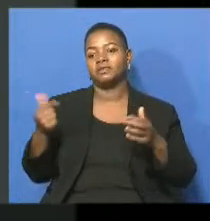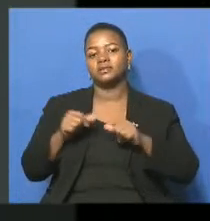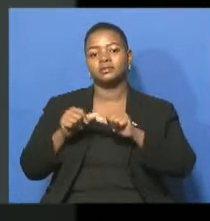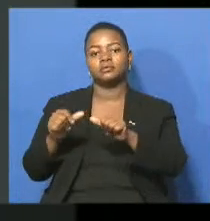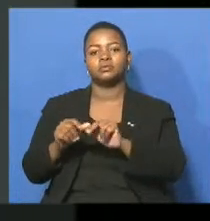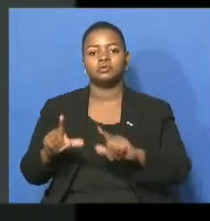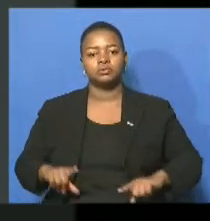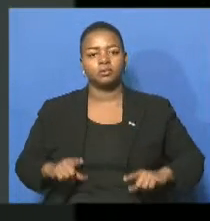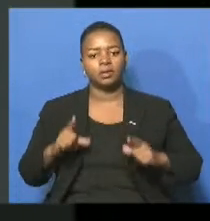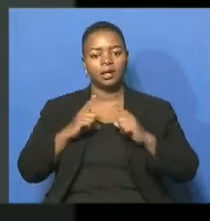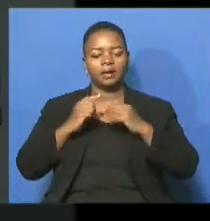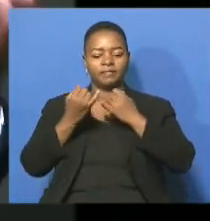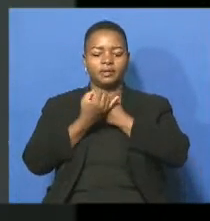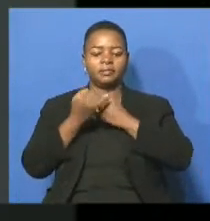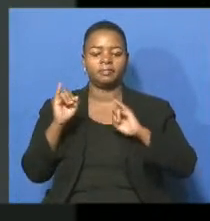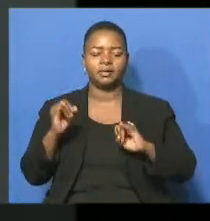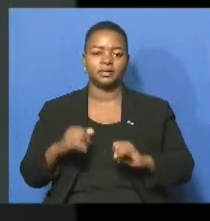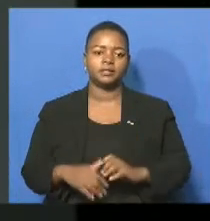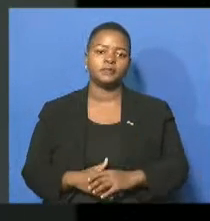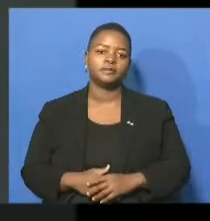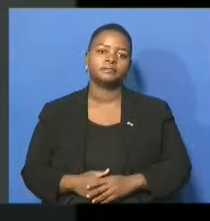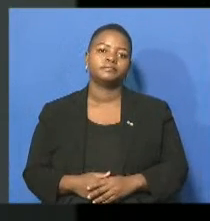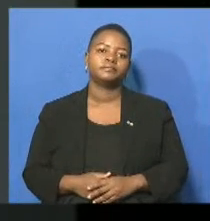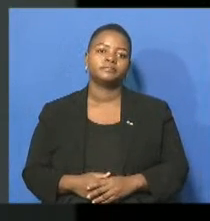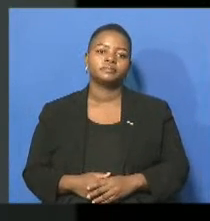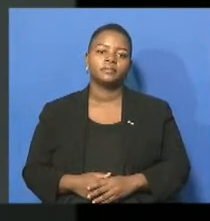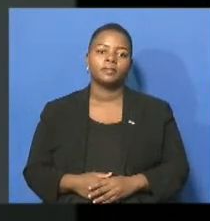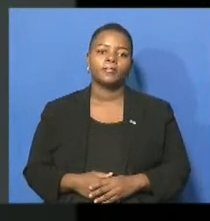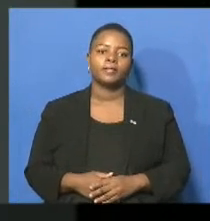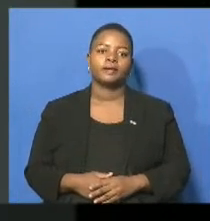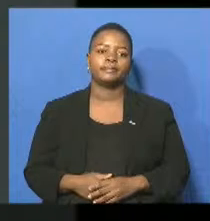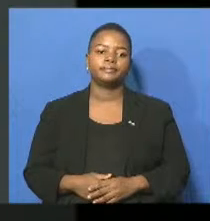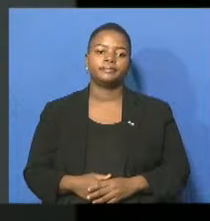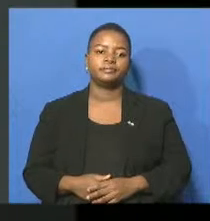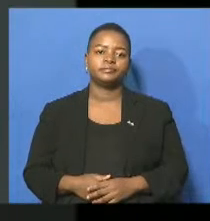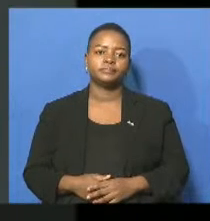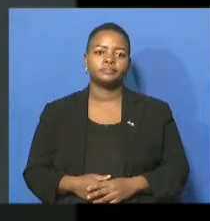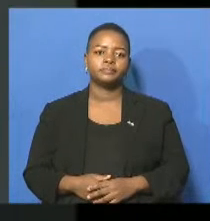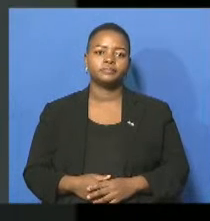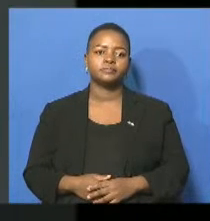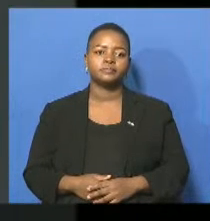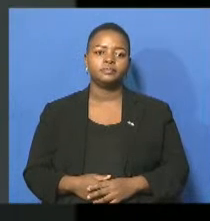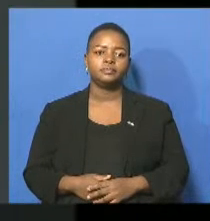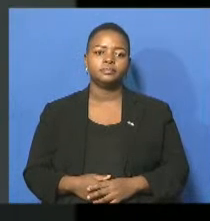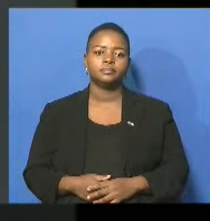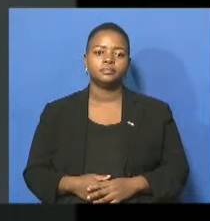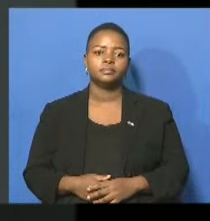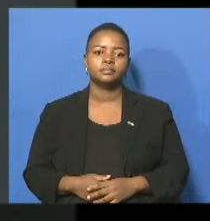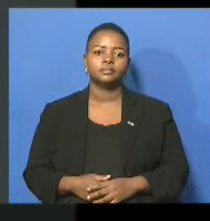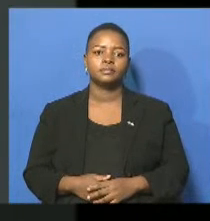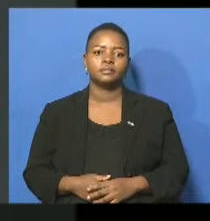the warning signs are associated with what I've just been saying, and also are